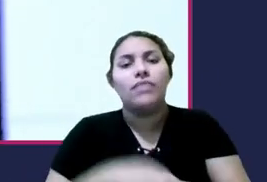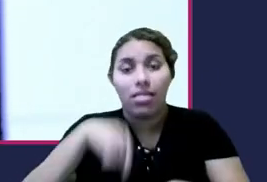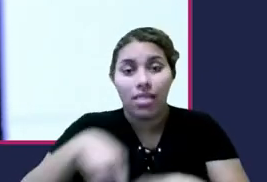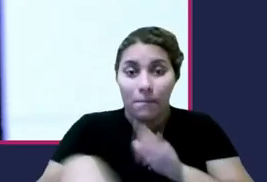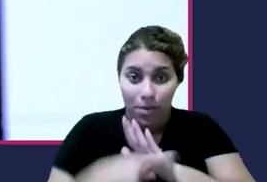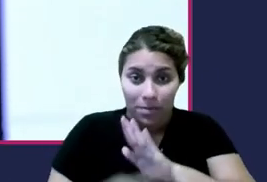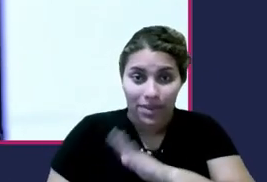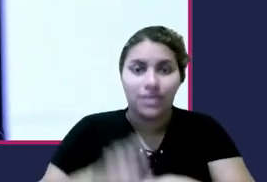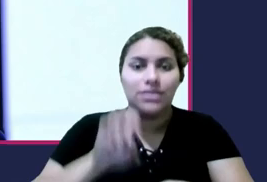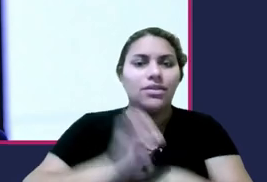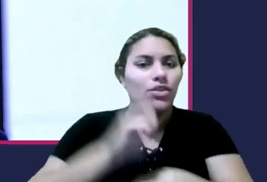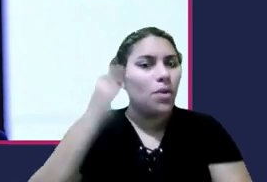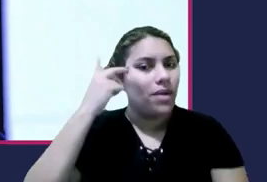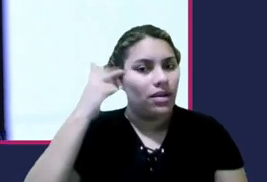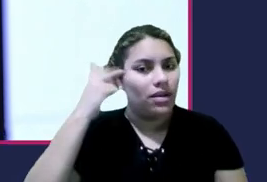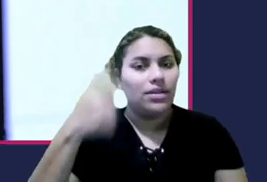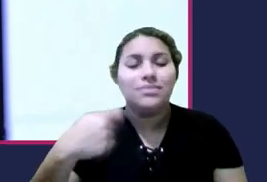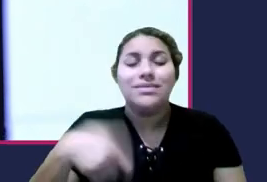information. She's from here.